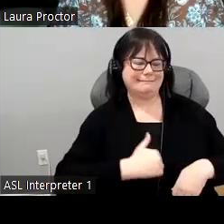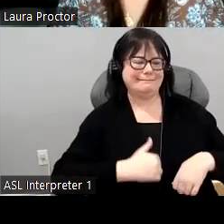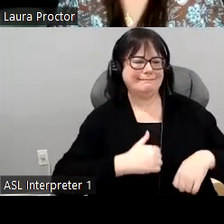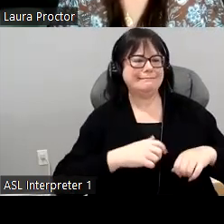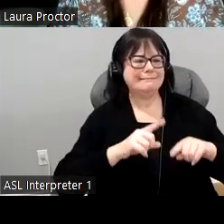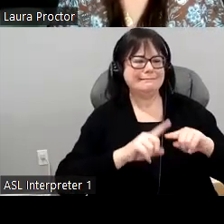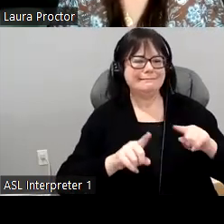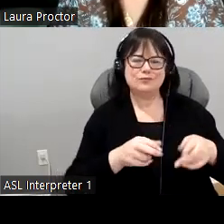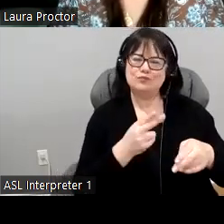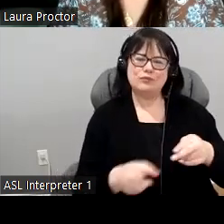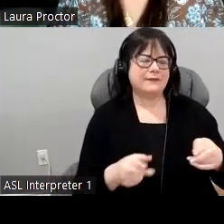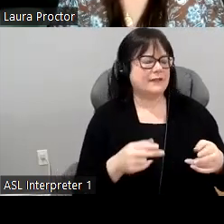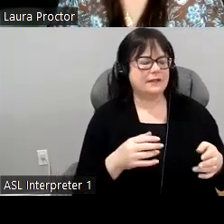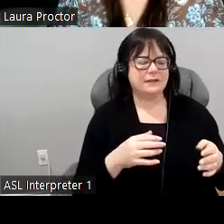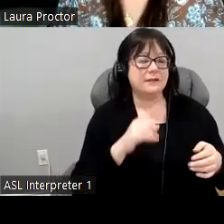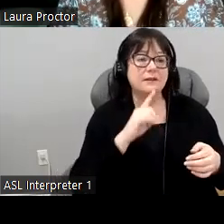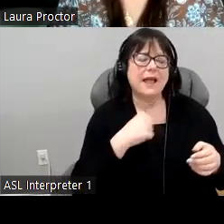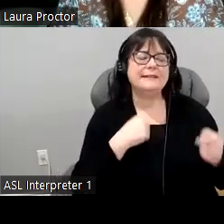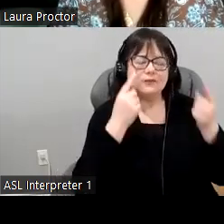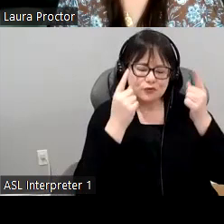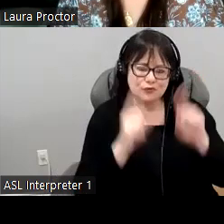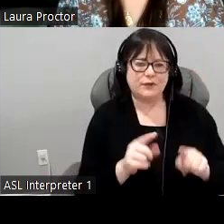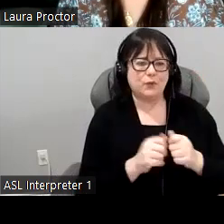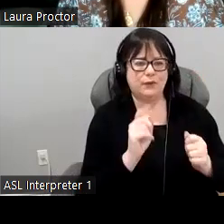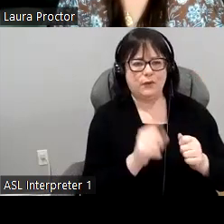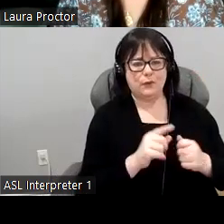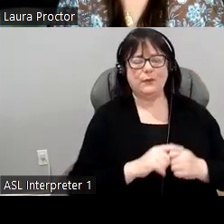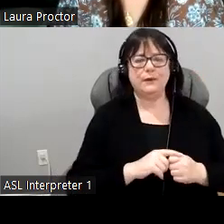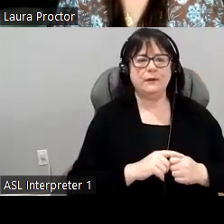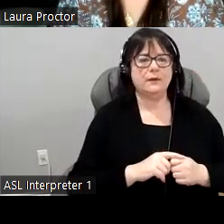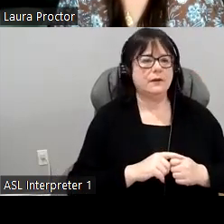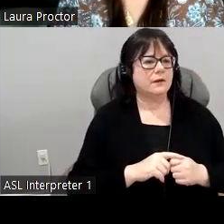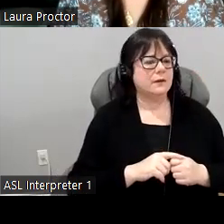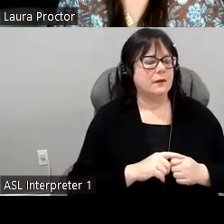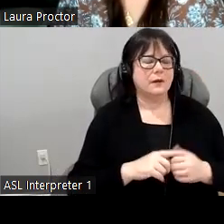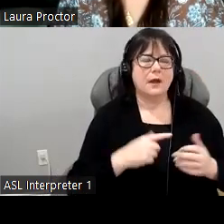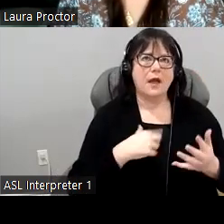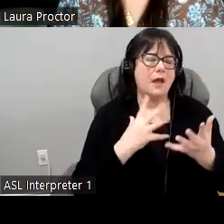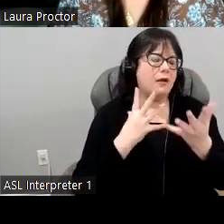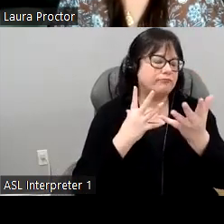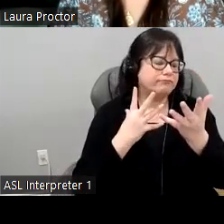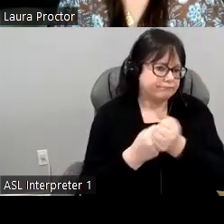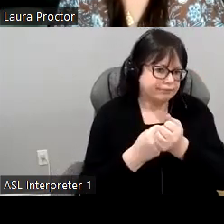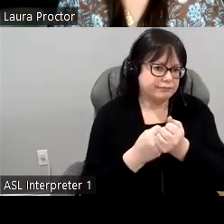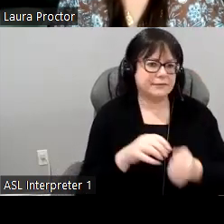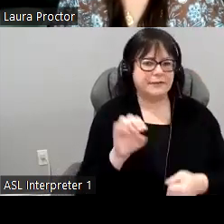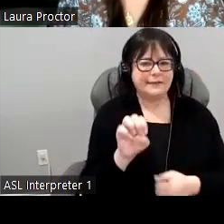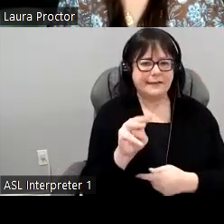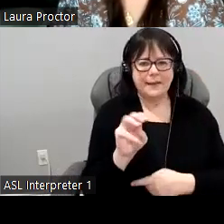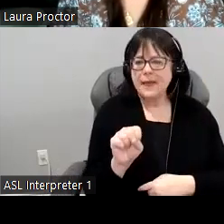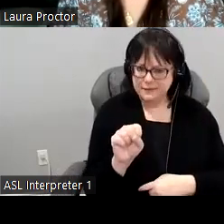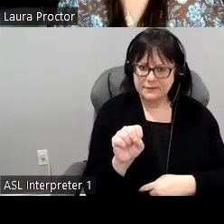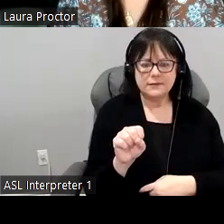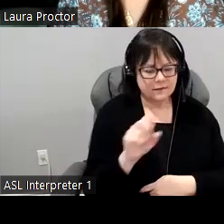very briefly that I couldn't agree more. I'm a big believer in medics. I love medics. I think they do amazing work